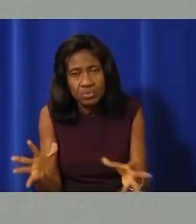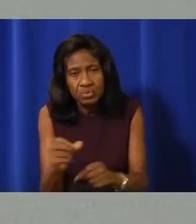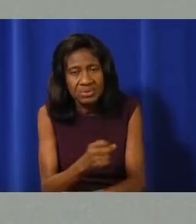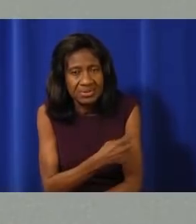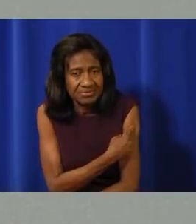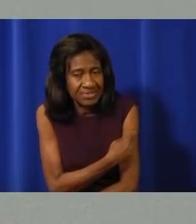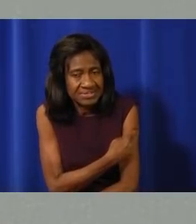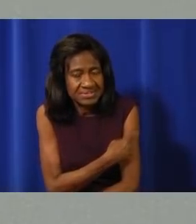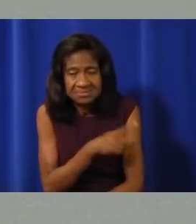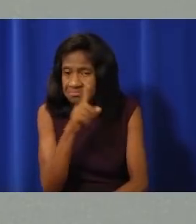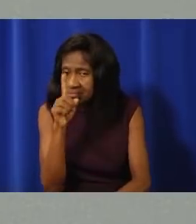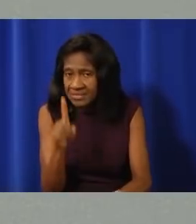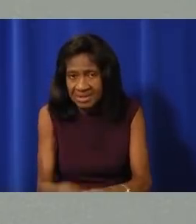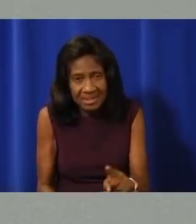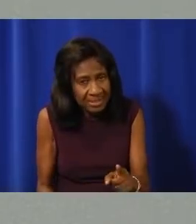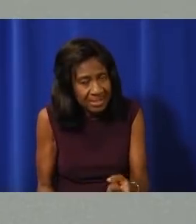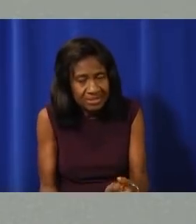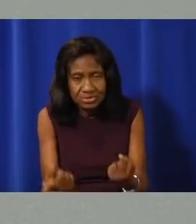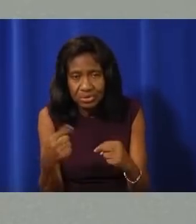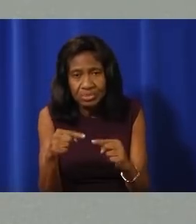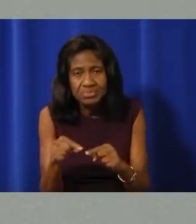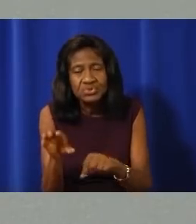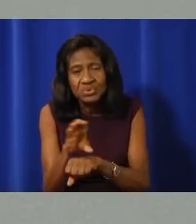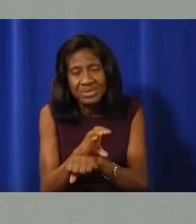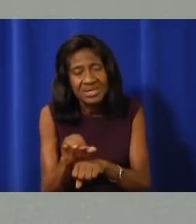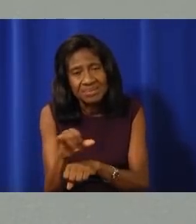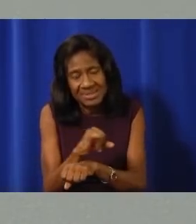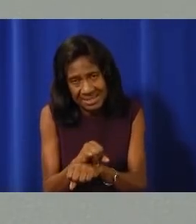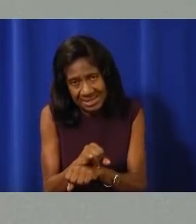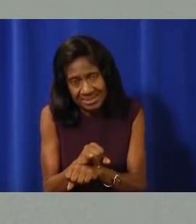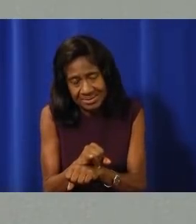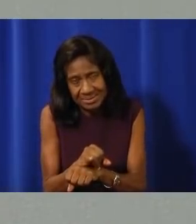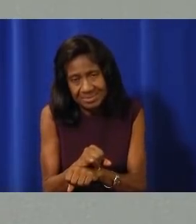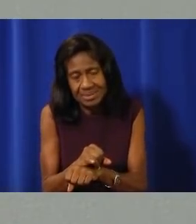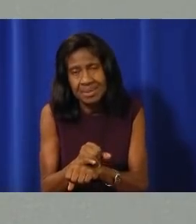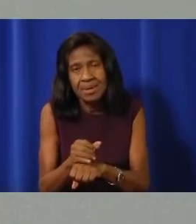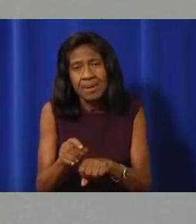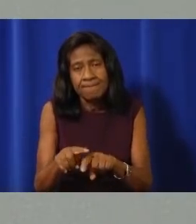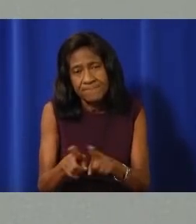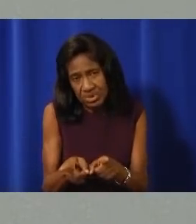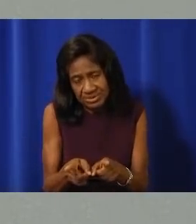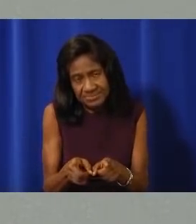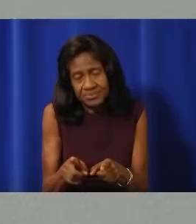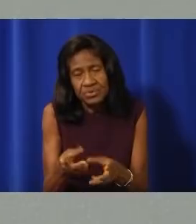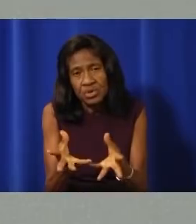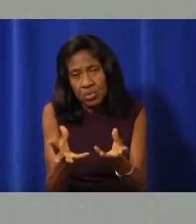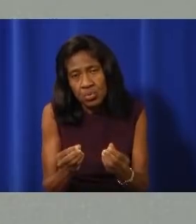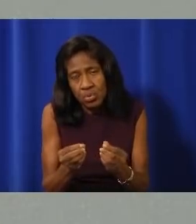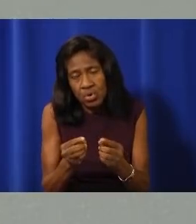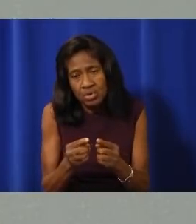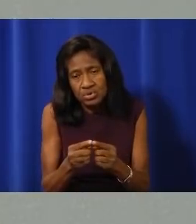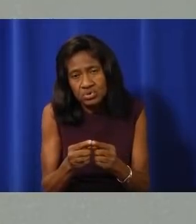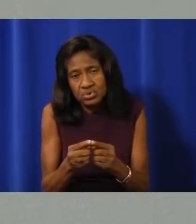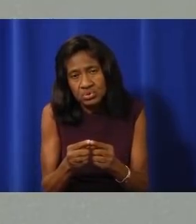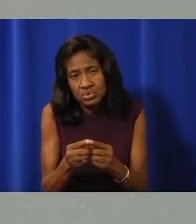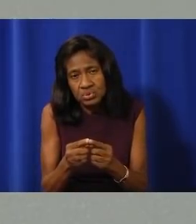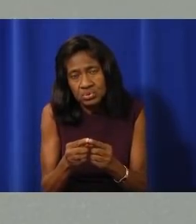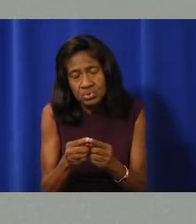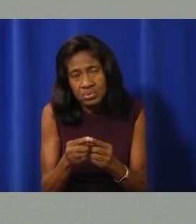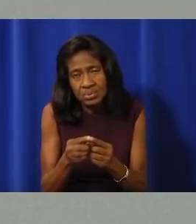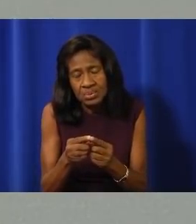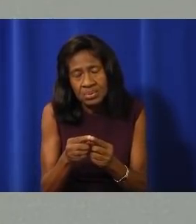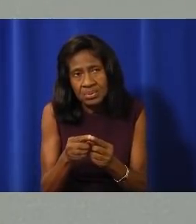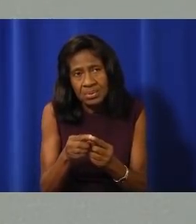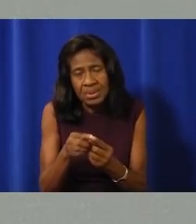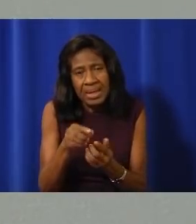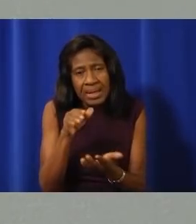will want to effectively limit those who can come in who are